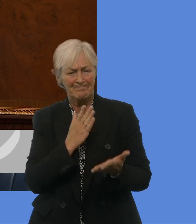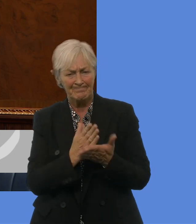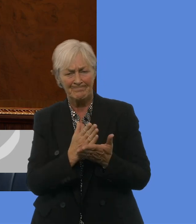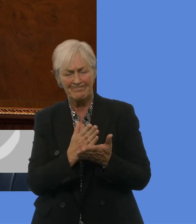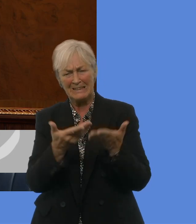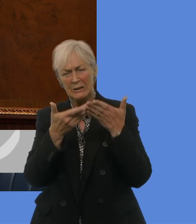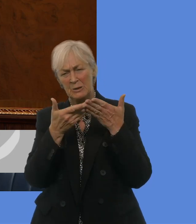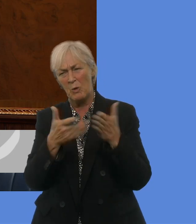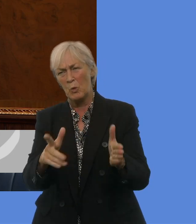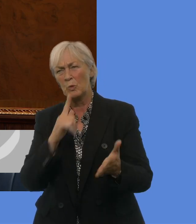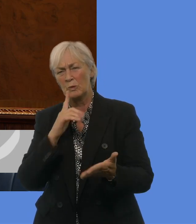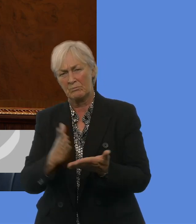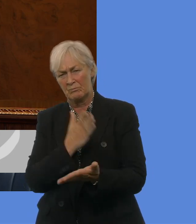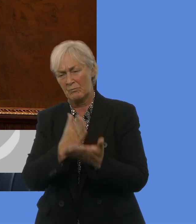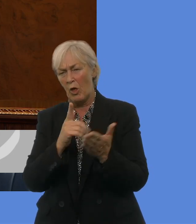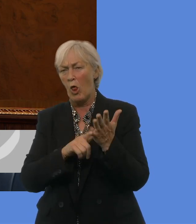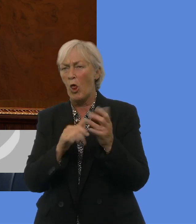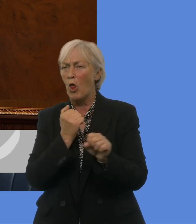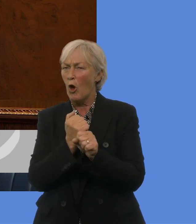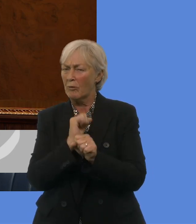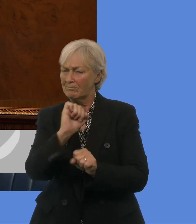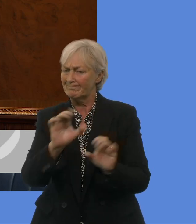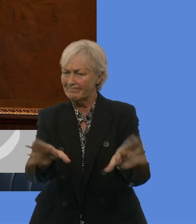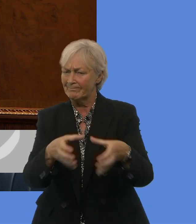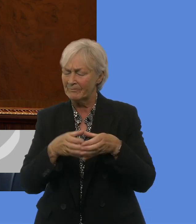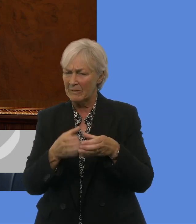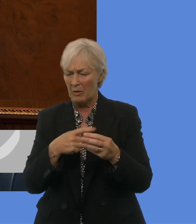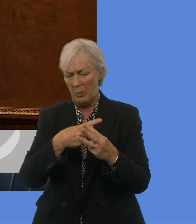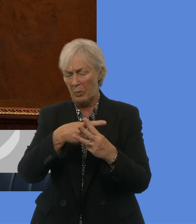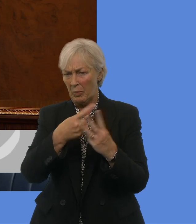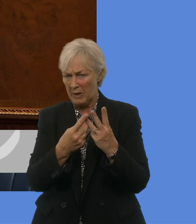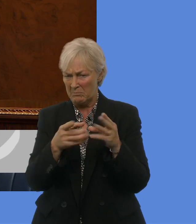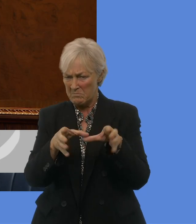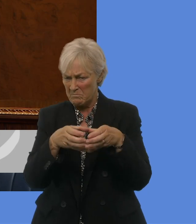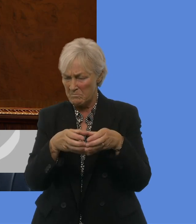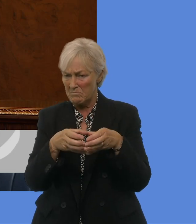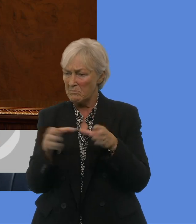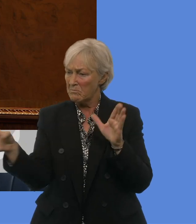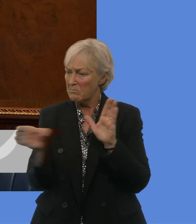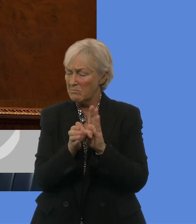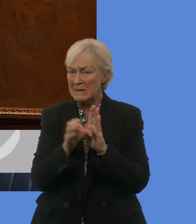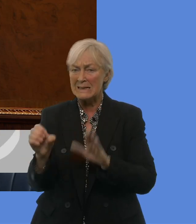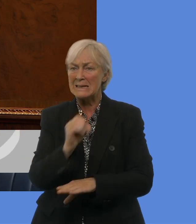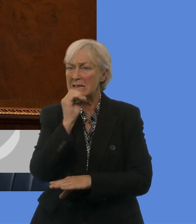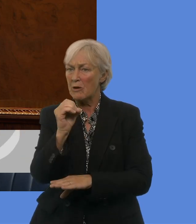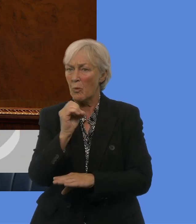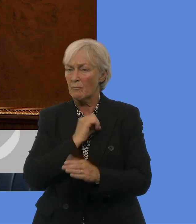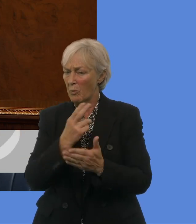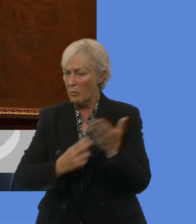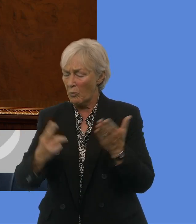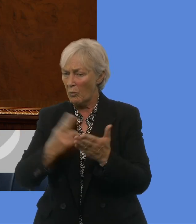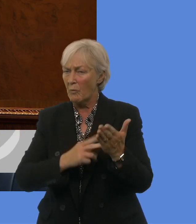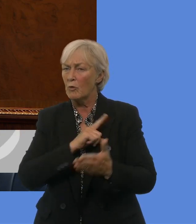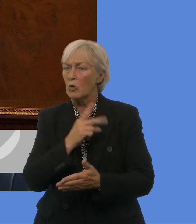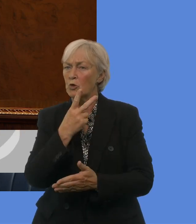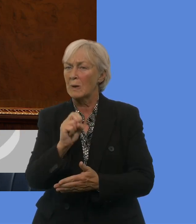exposed the fact that the Lochs Agency maintained 3 boardrooms, secured 0 prosecutions for illegal netting in